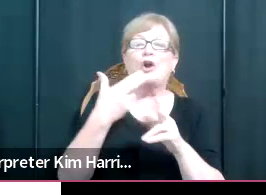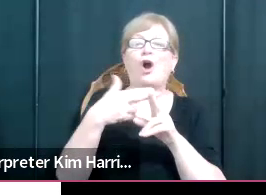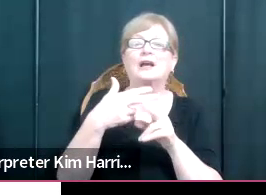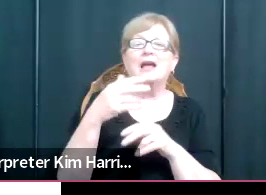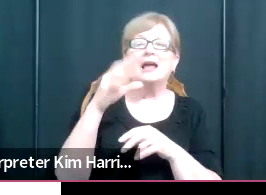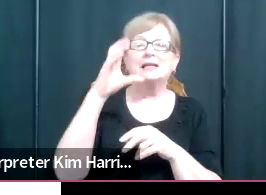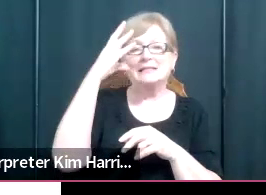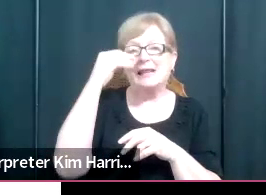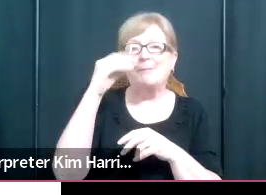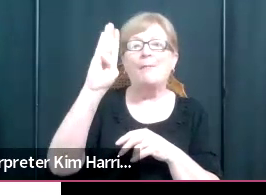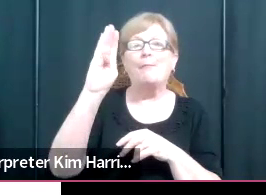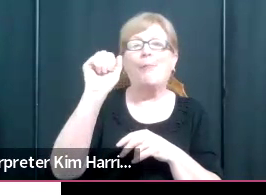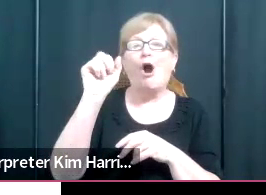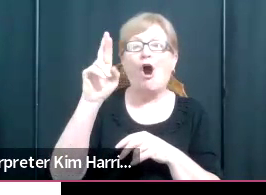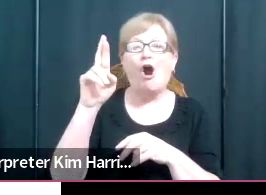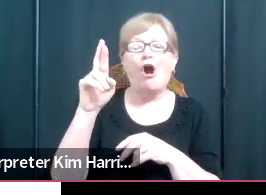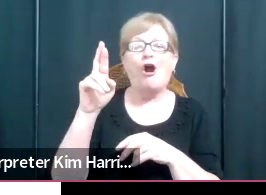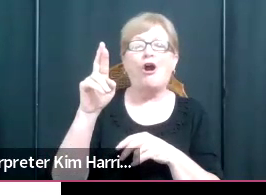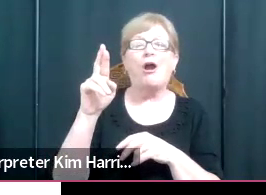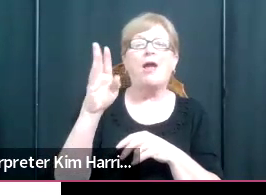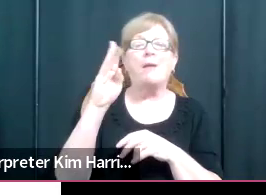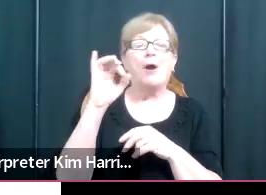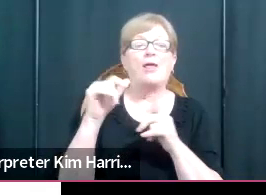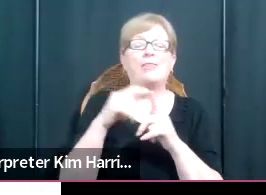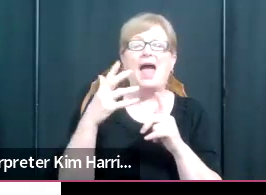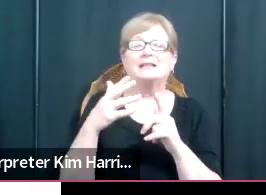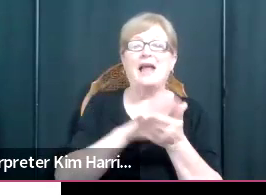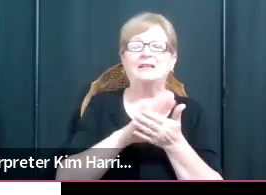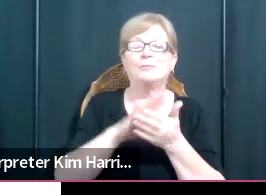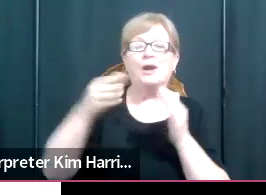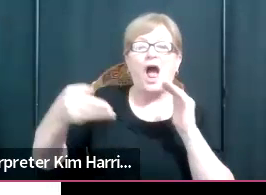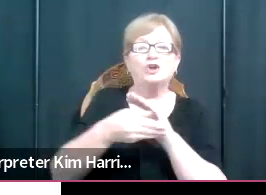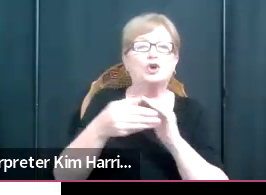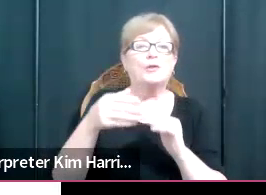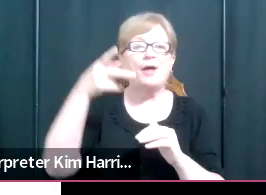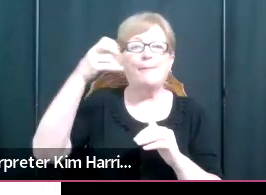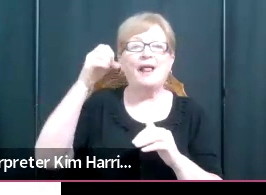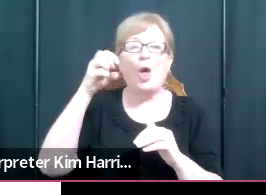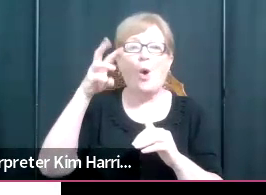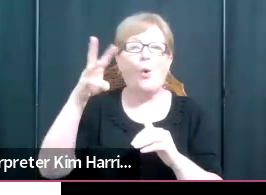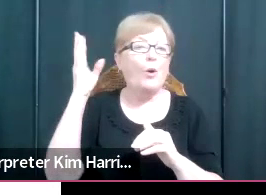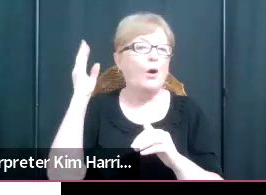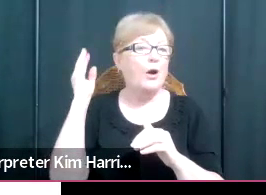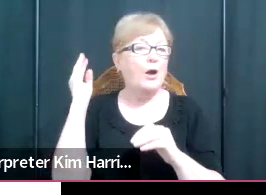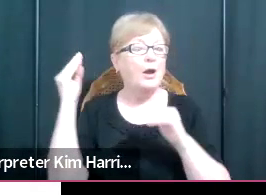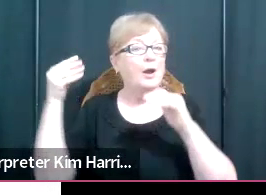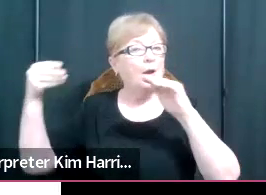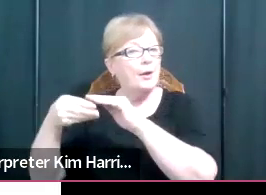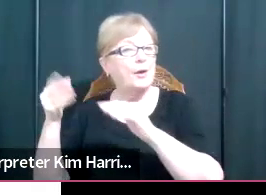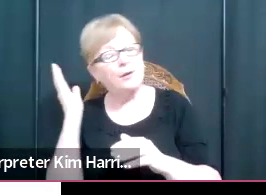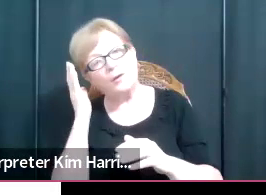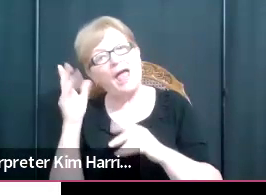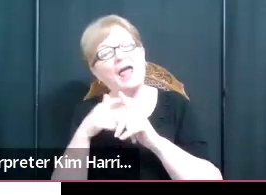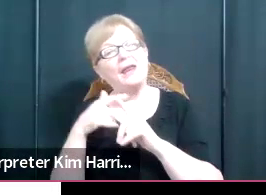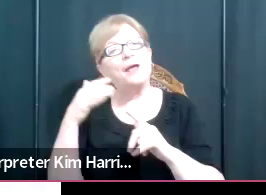that's handy because you can put it under your pillow or next to your pillow, whatever works best for you, and